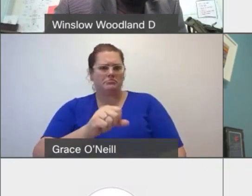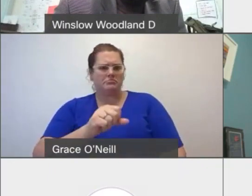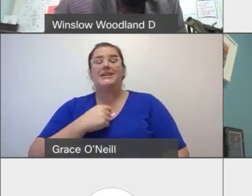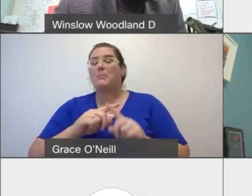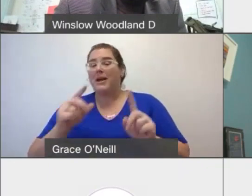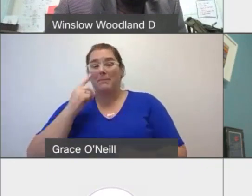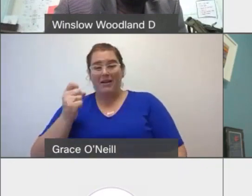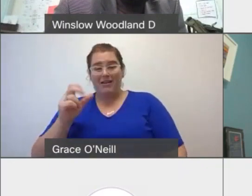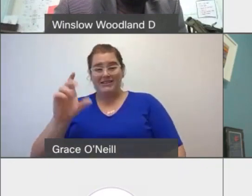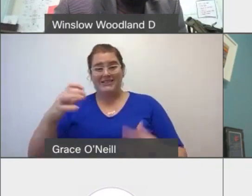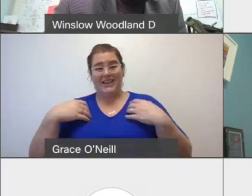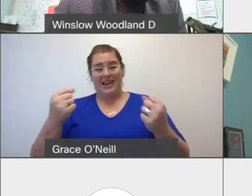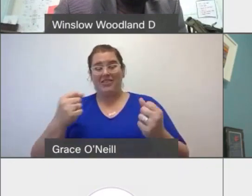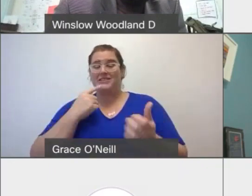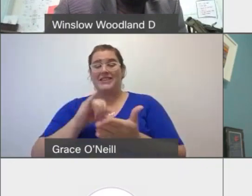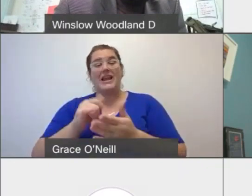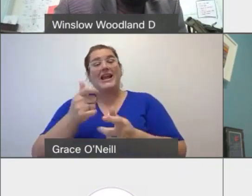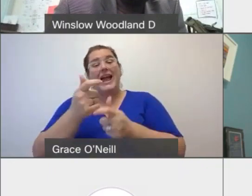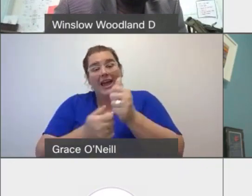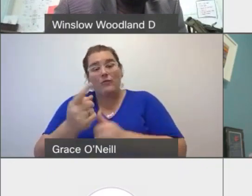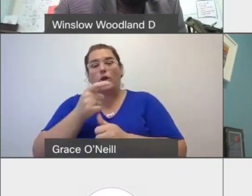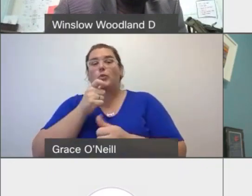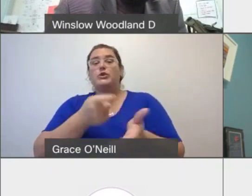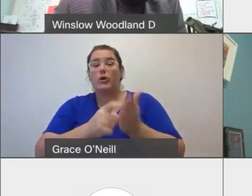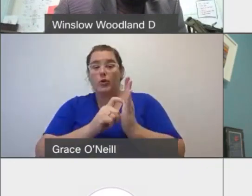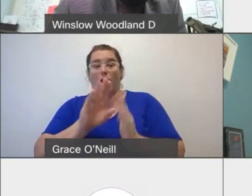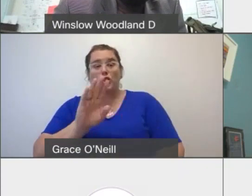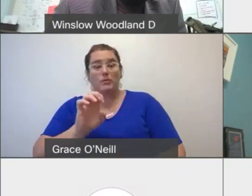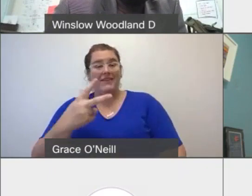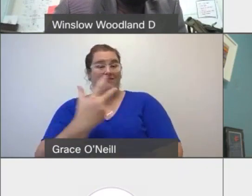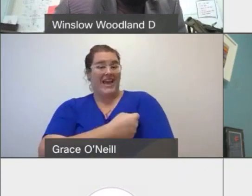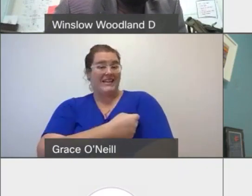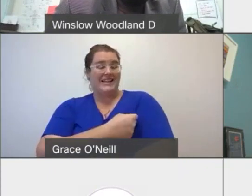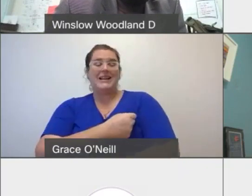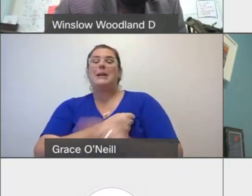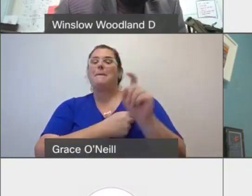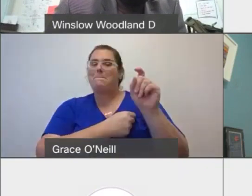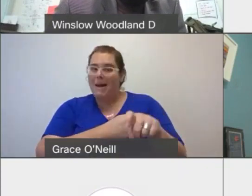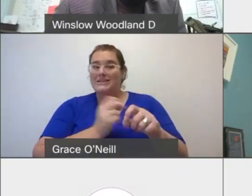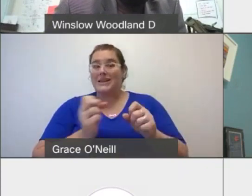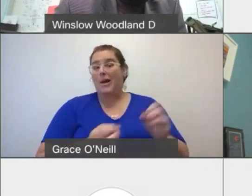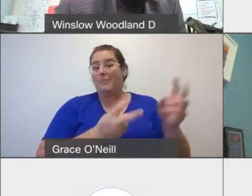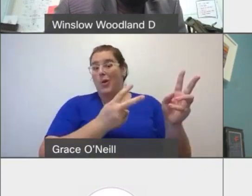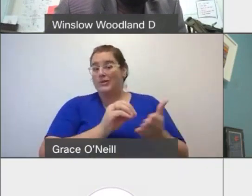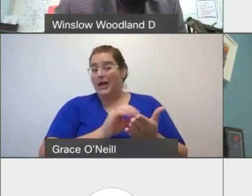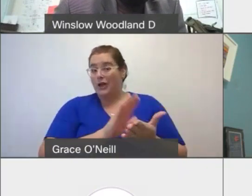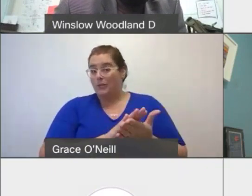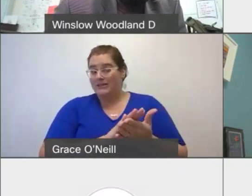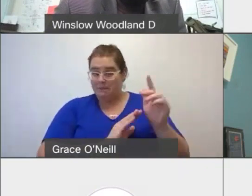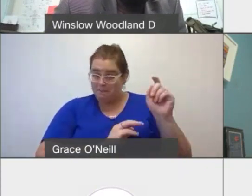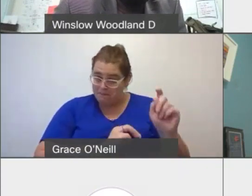want everyone who's required to be vaccinated to upload documentation, it seems to me that as